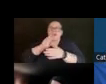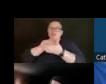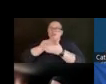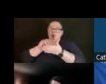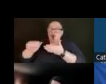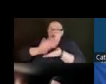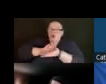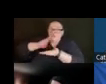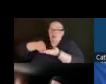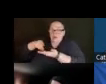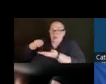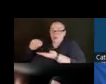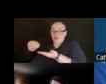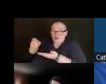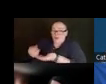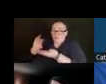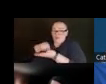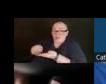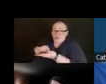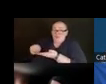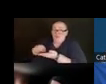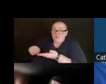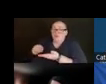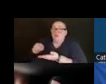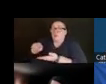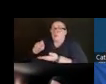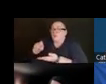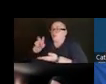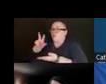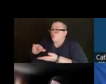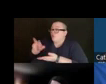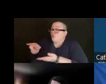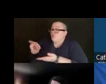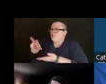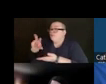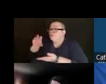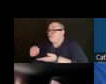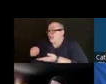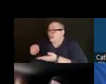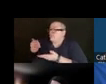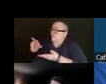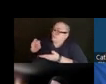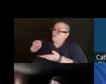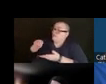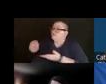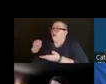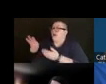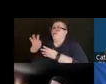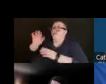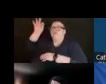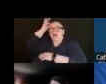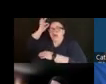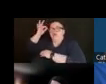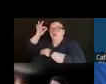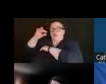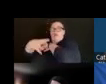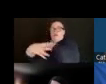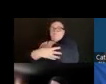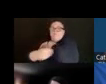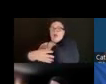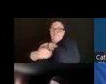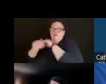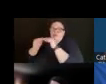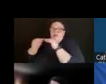mentioned are meant to reflect 133% and 300% of the federal poverty limit. And the dollar